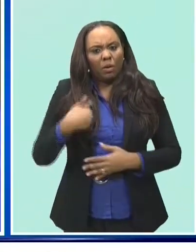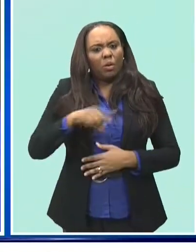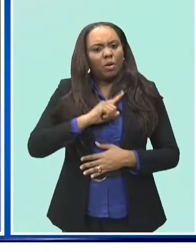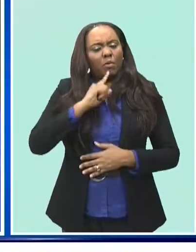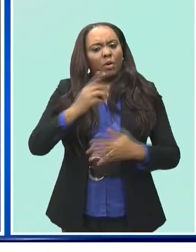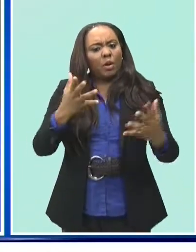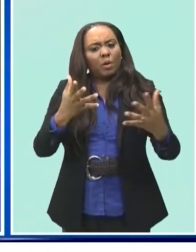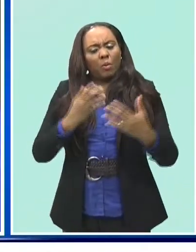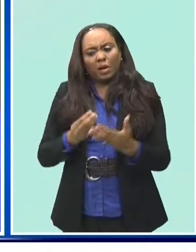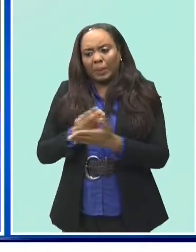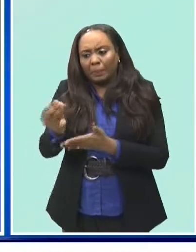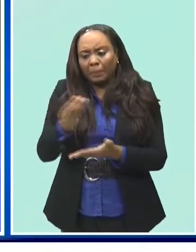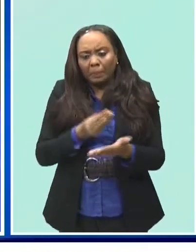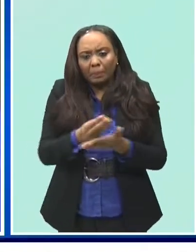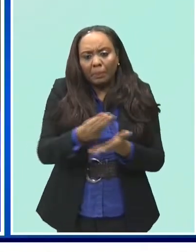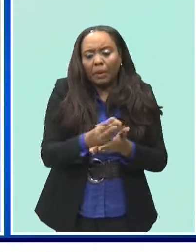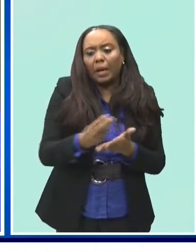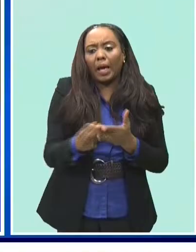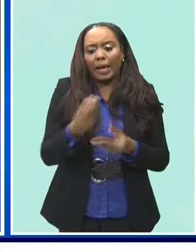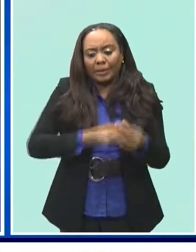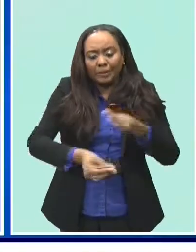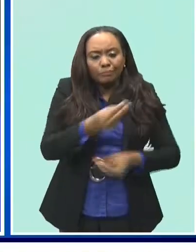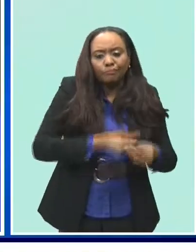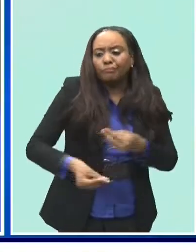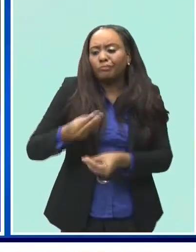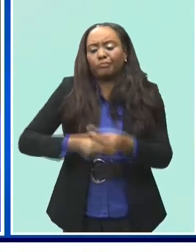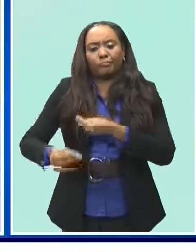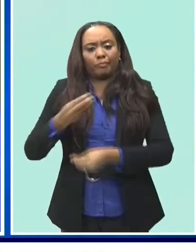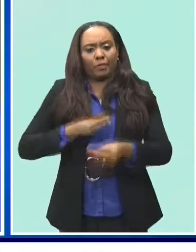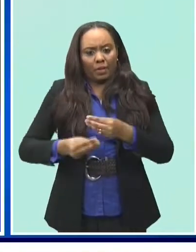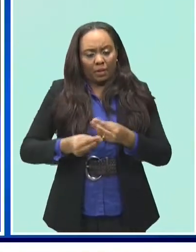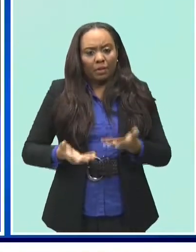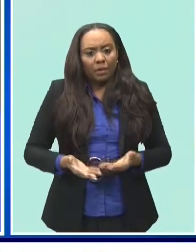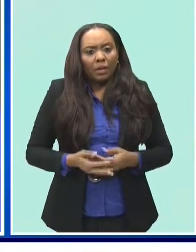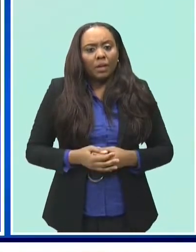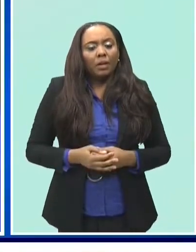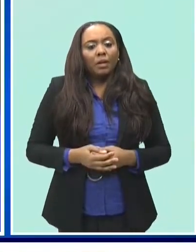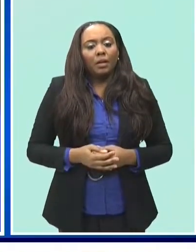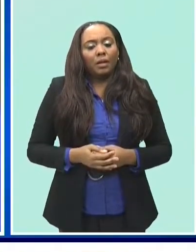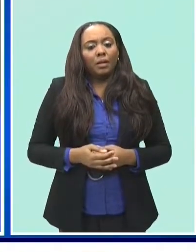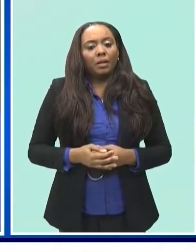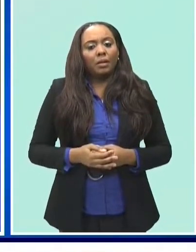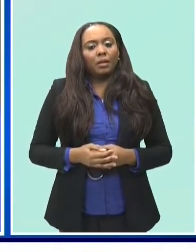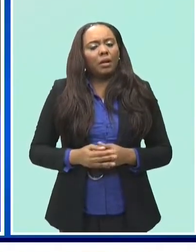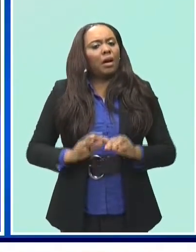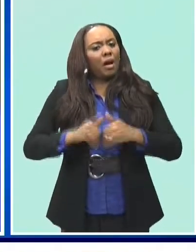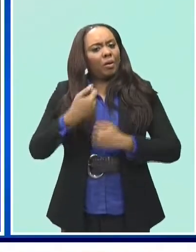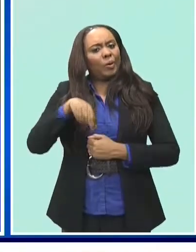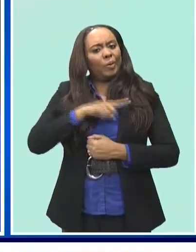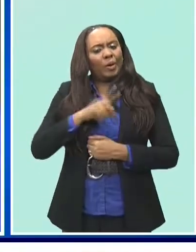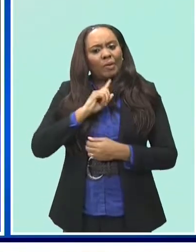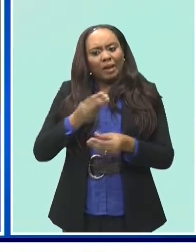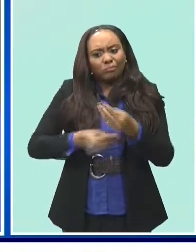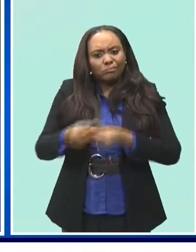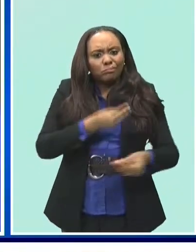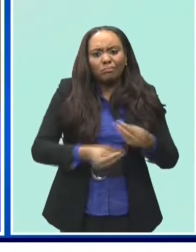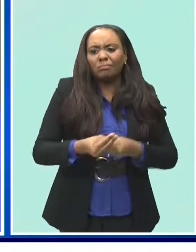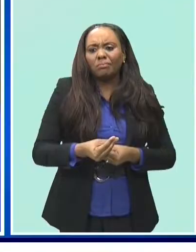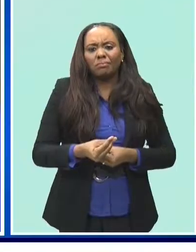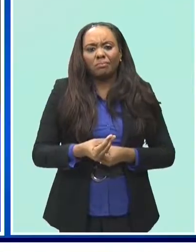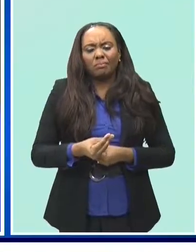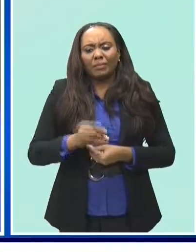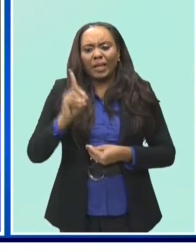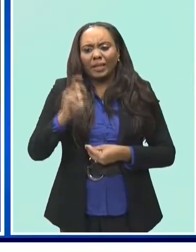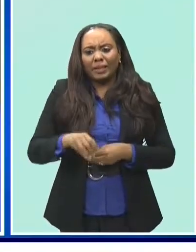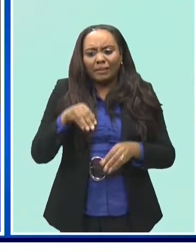seek to buy goods and services from outside our borders. How will our people trade if they do not